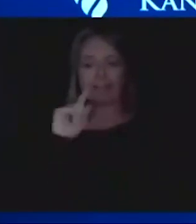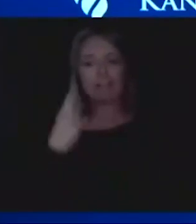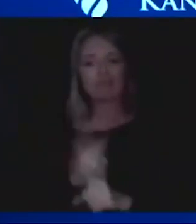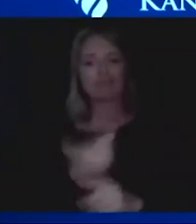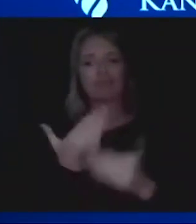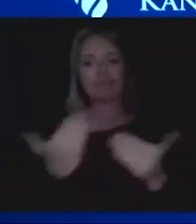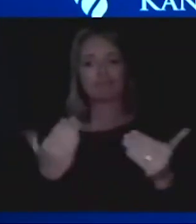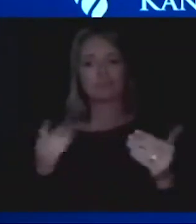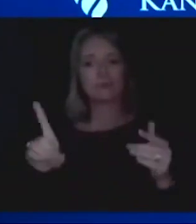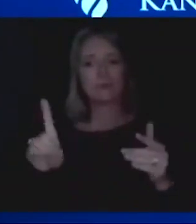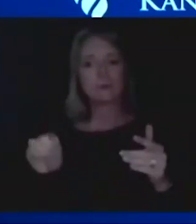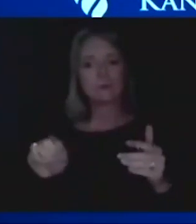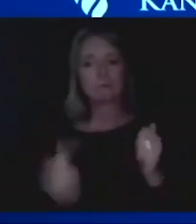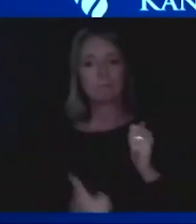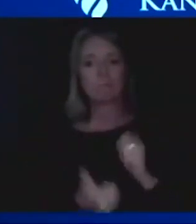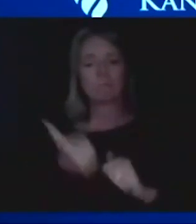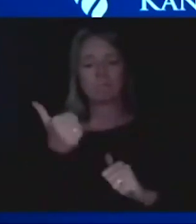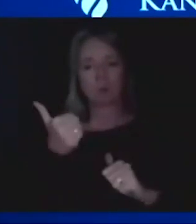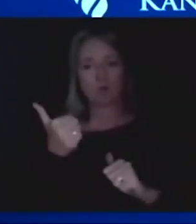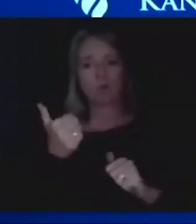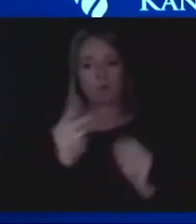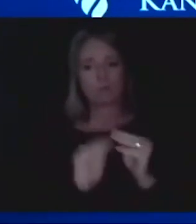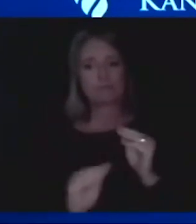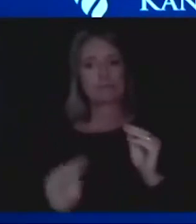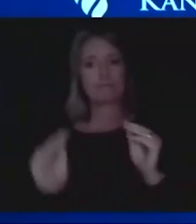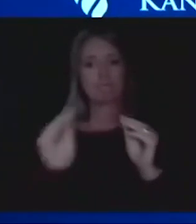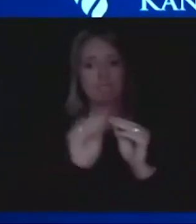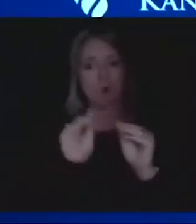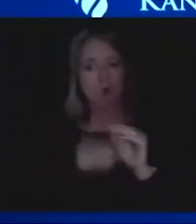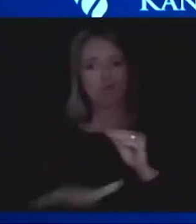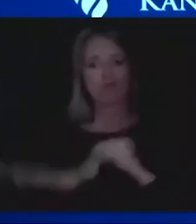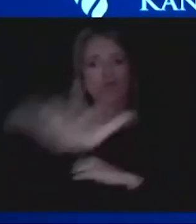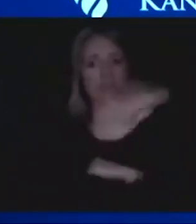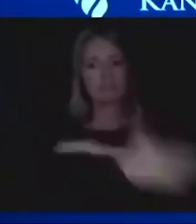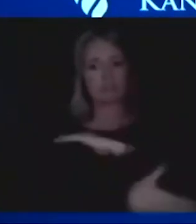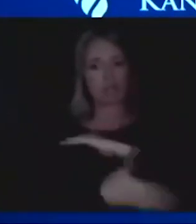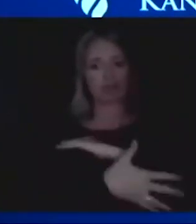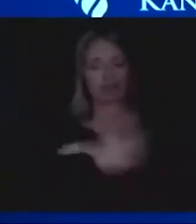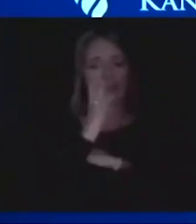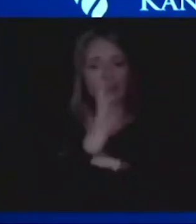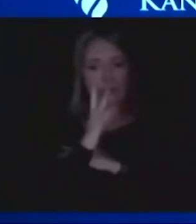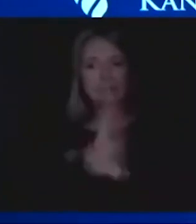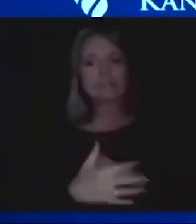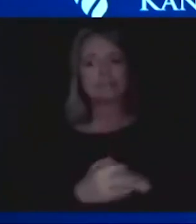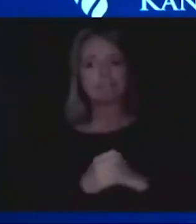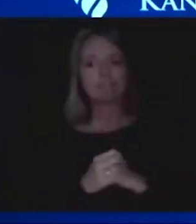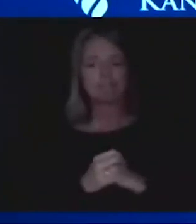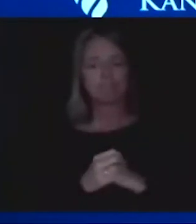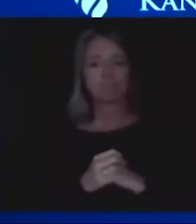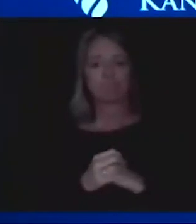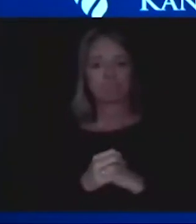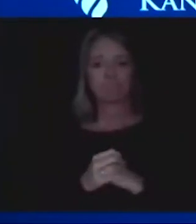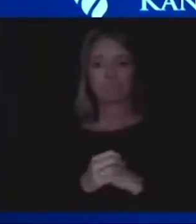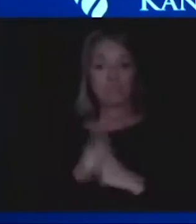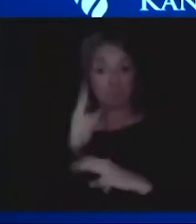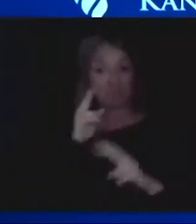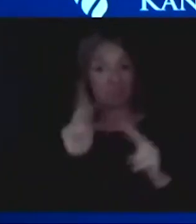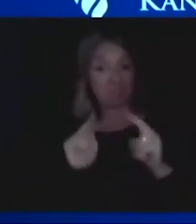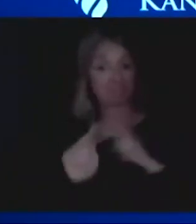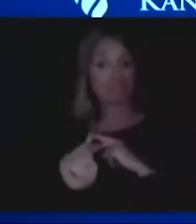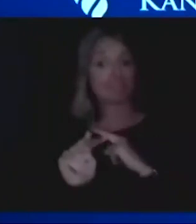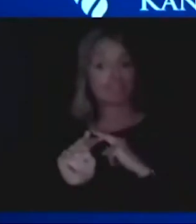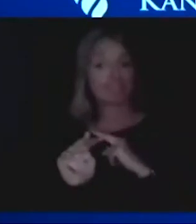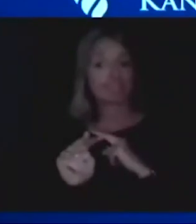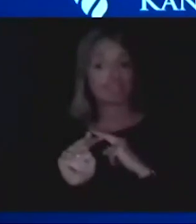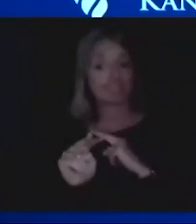you're going to see more and more of that go across the country. I think that's something, you'll stay tuned. We'll see how the health system policy evolves